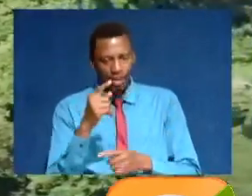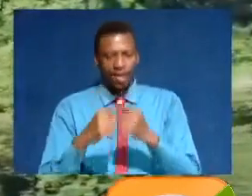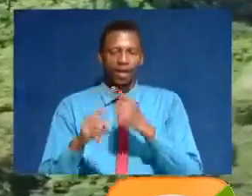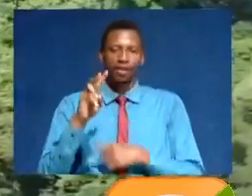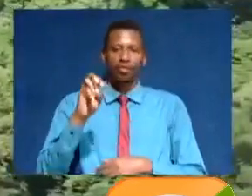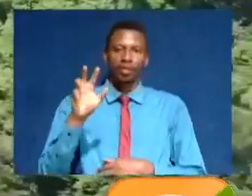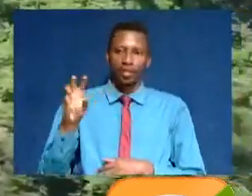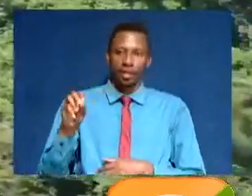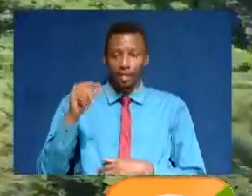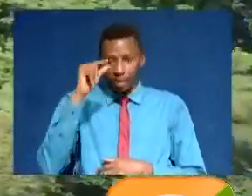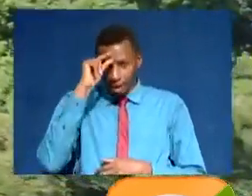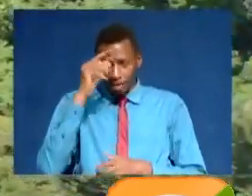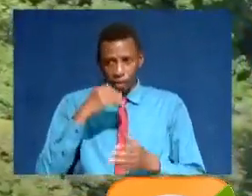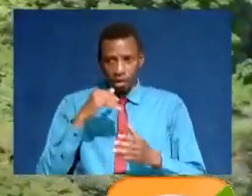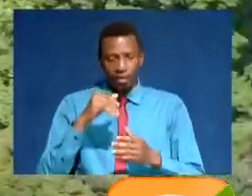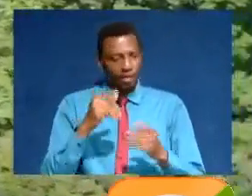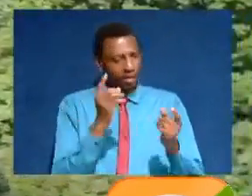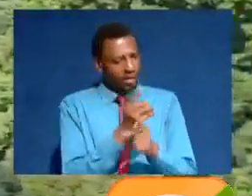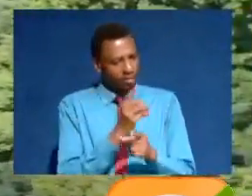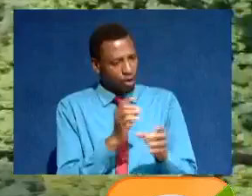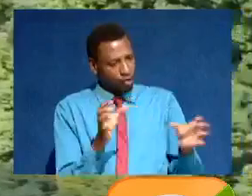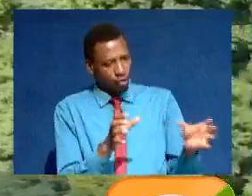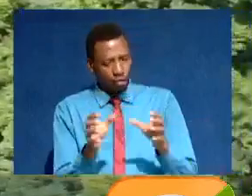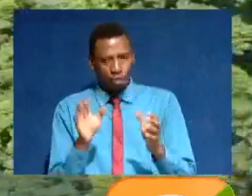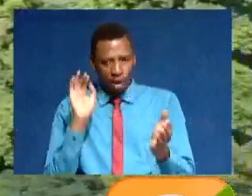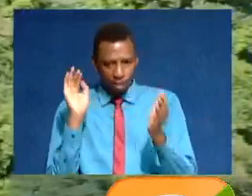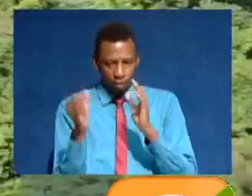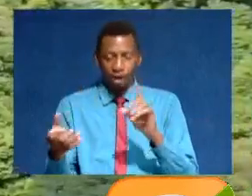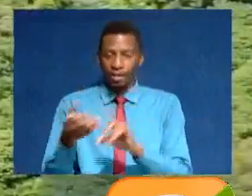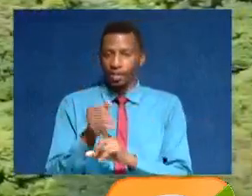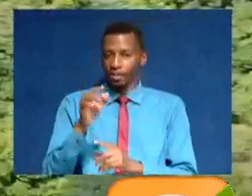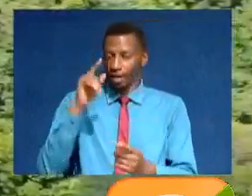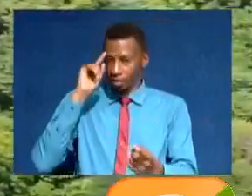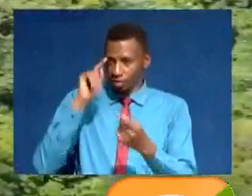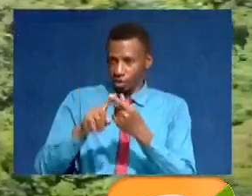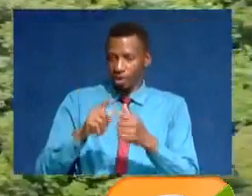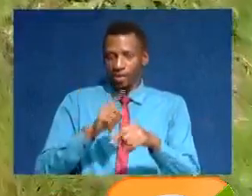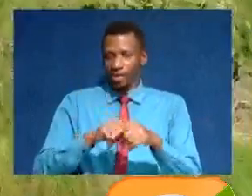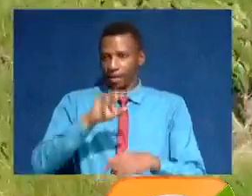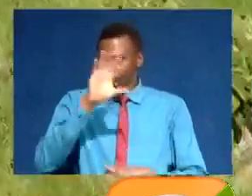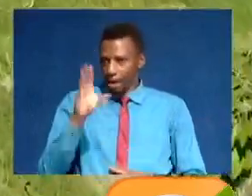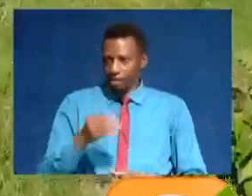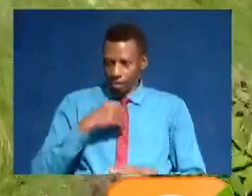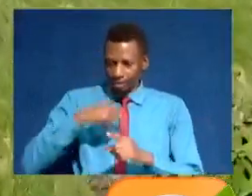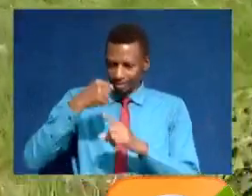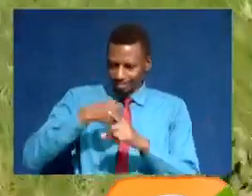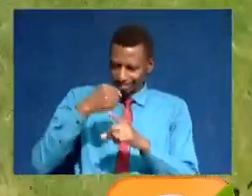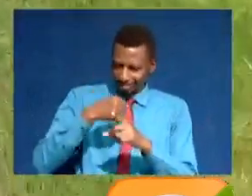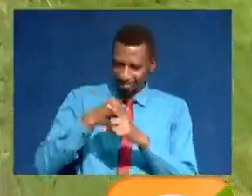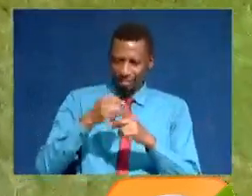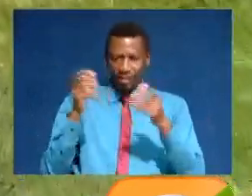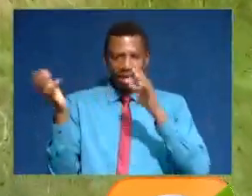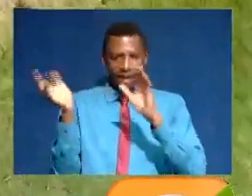multi-sectoral approach in attaining its national goal, even as Africa shifts towards mobilizing for climate adaptation